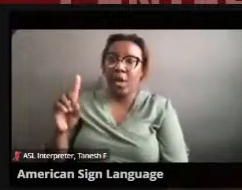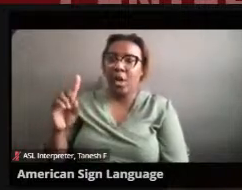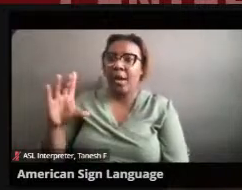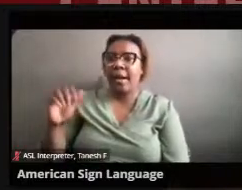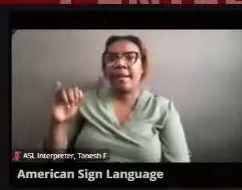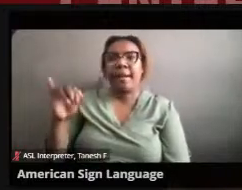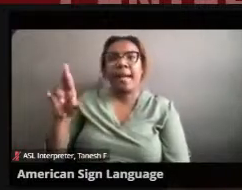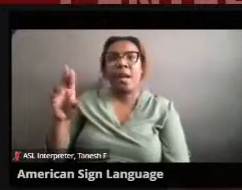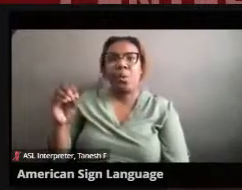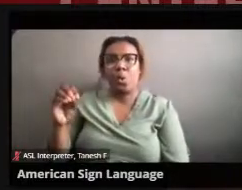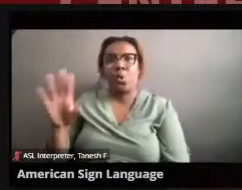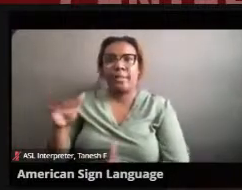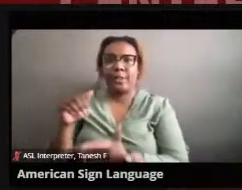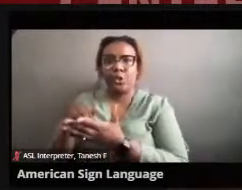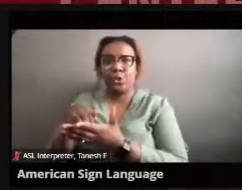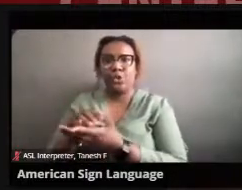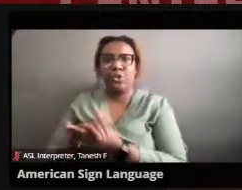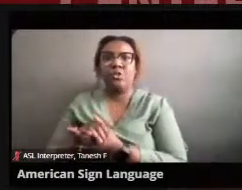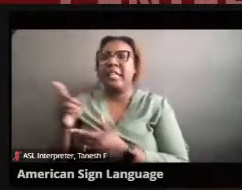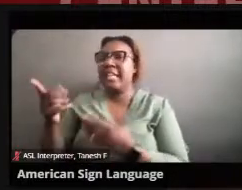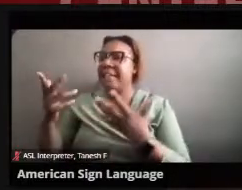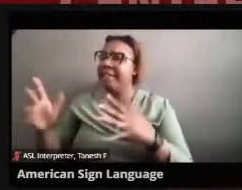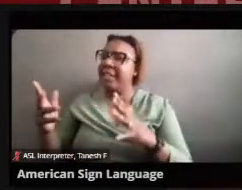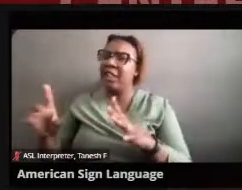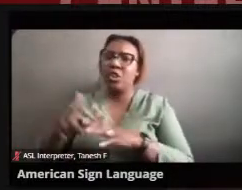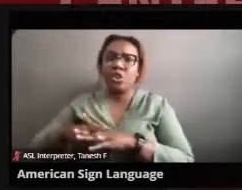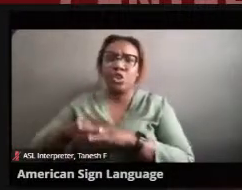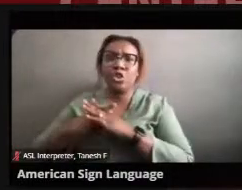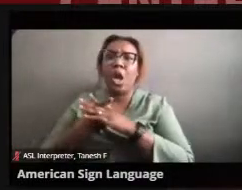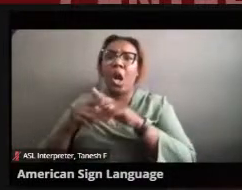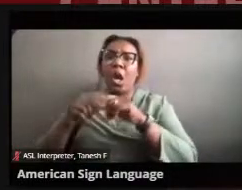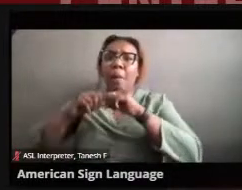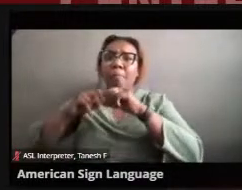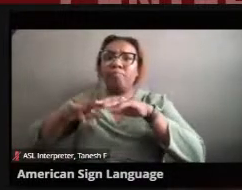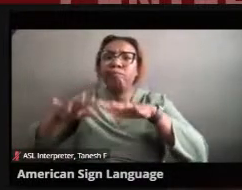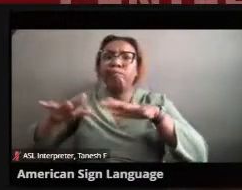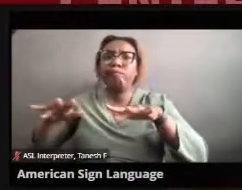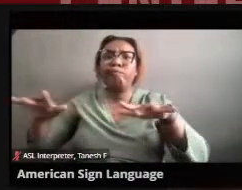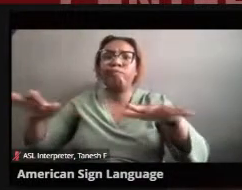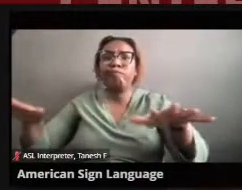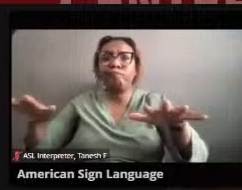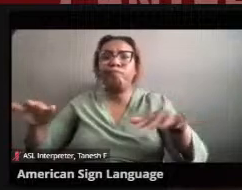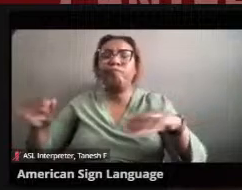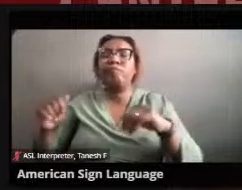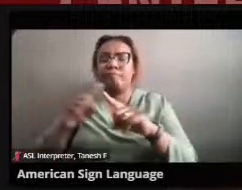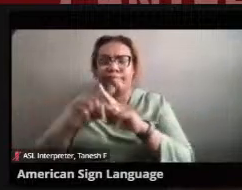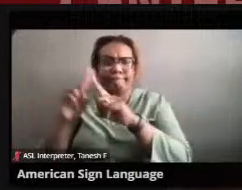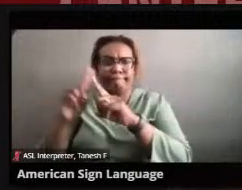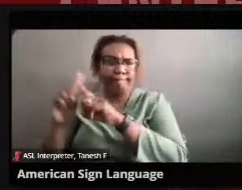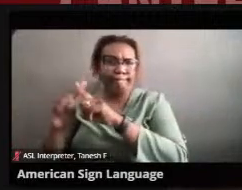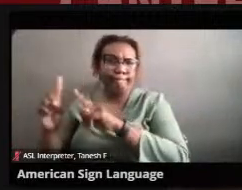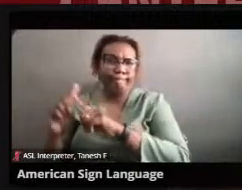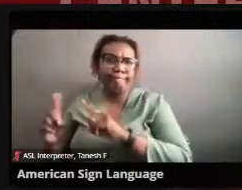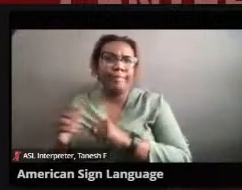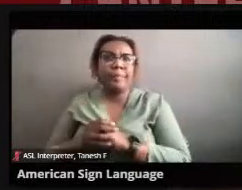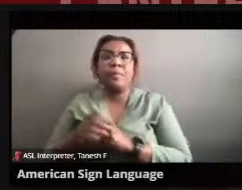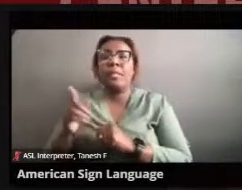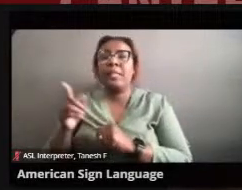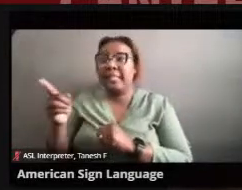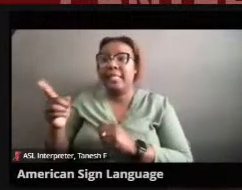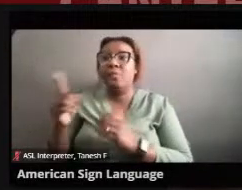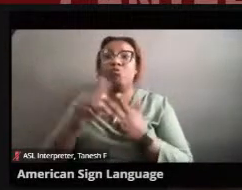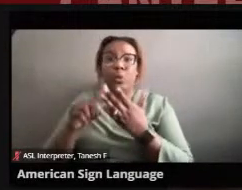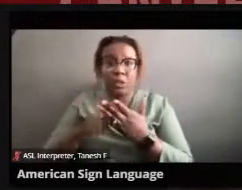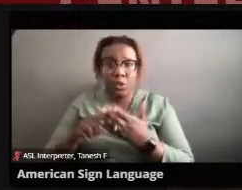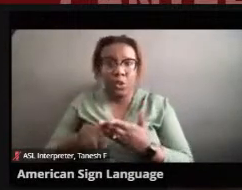with grassroots community, religious, and labor leaders nationwide. In addition, he researches and develops curriculum